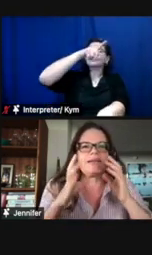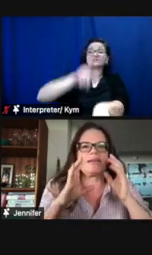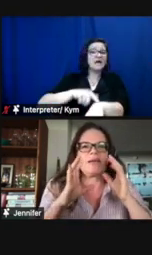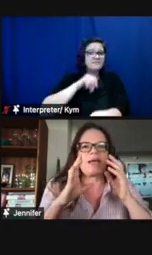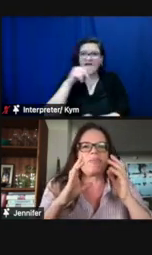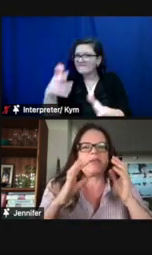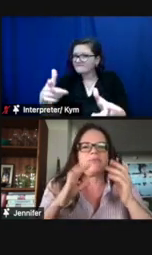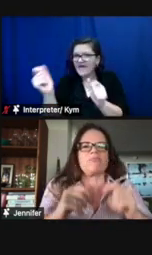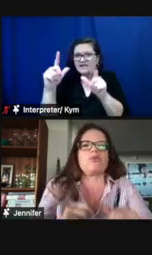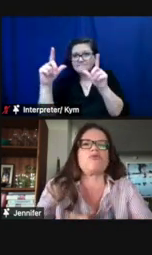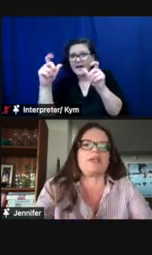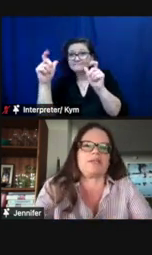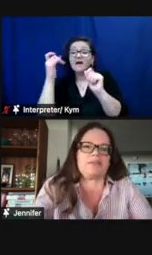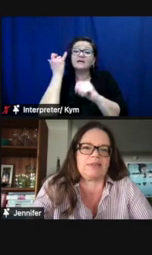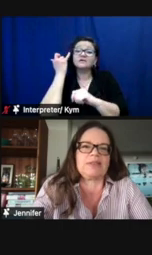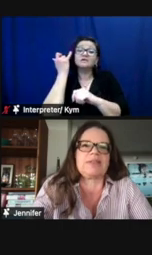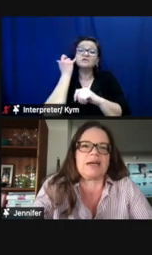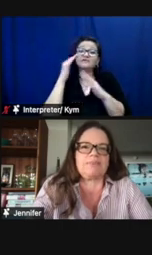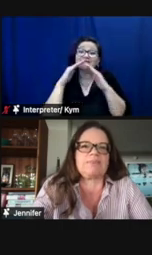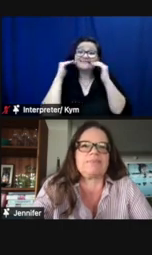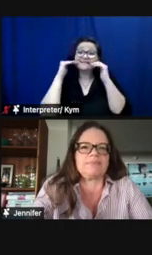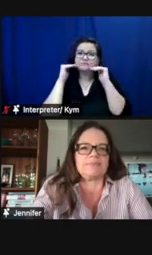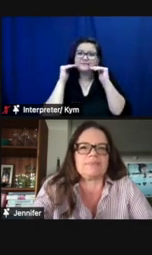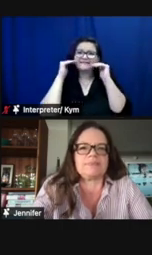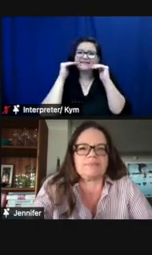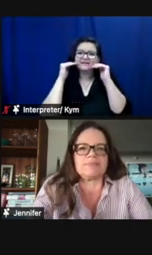might get it might be movement. Yeah.